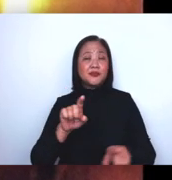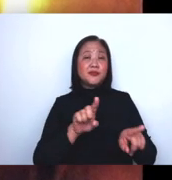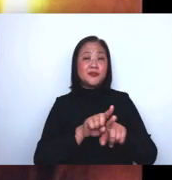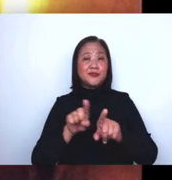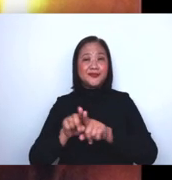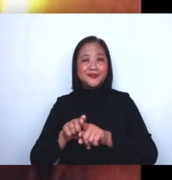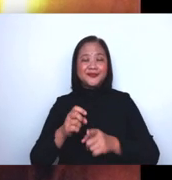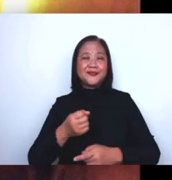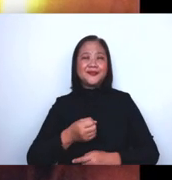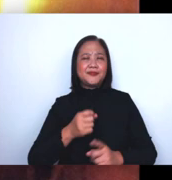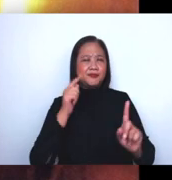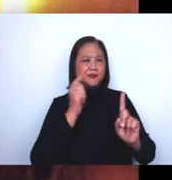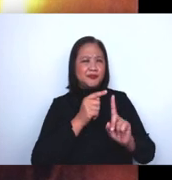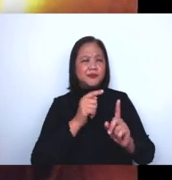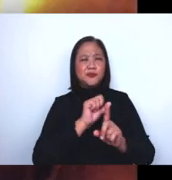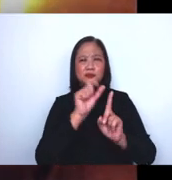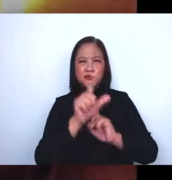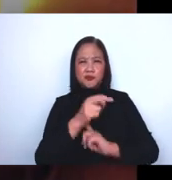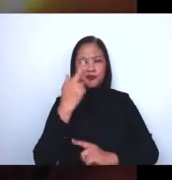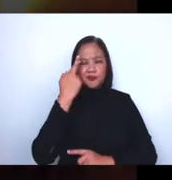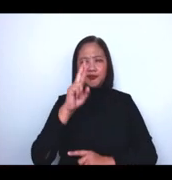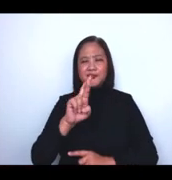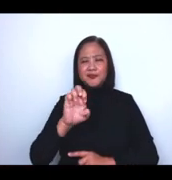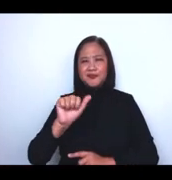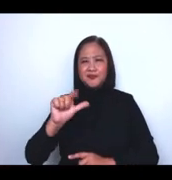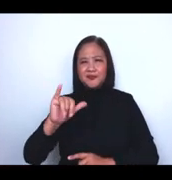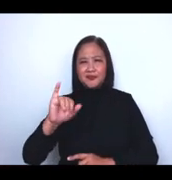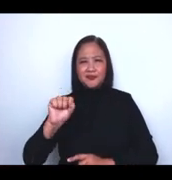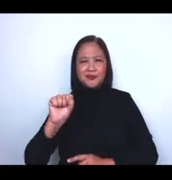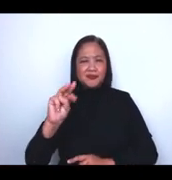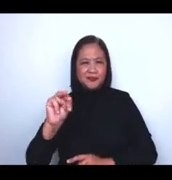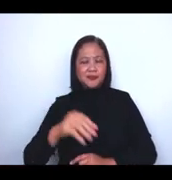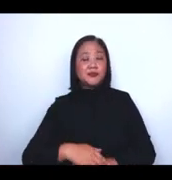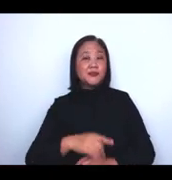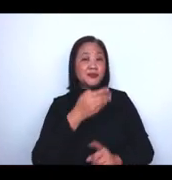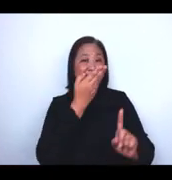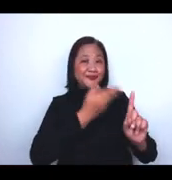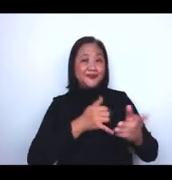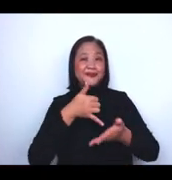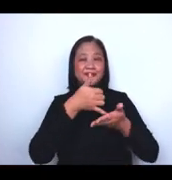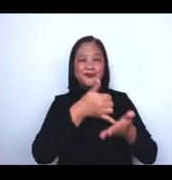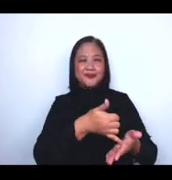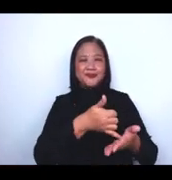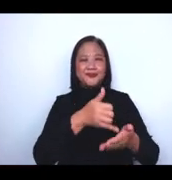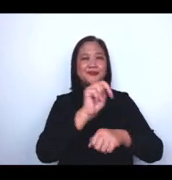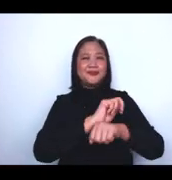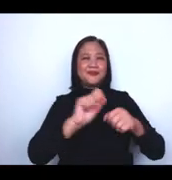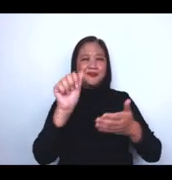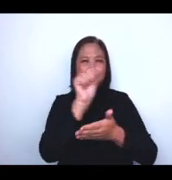as pointed social realism. He was awarded the Distinction of National Artist